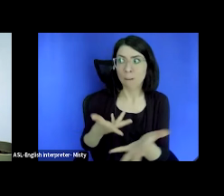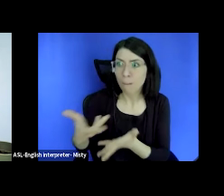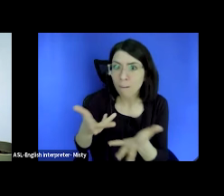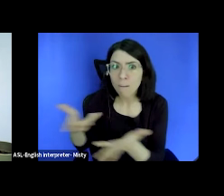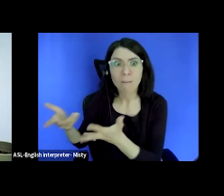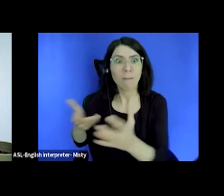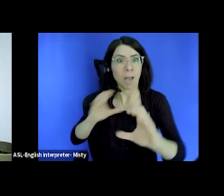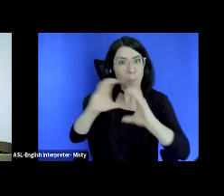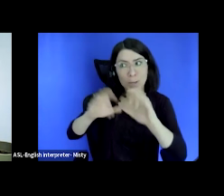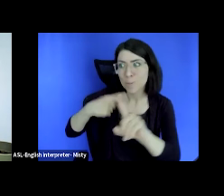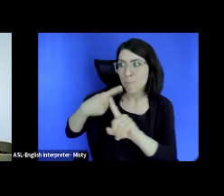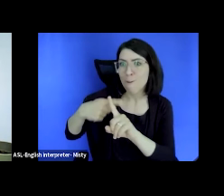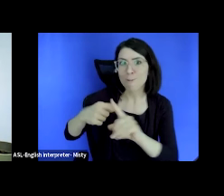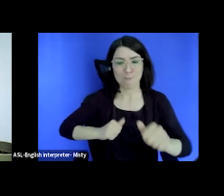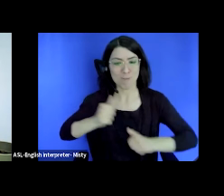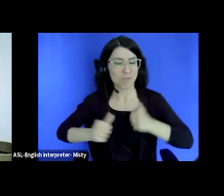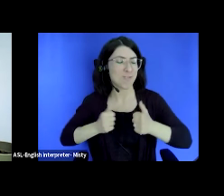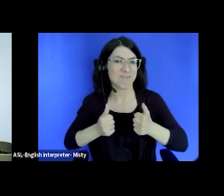assertive communication.